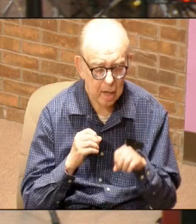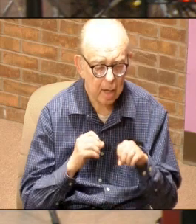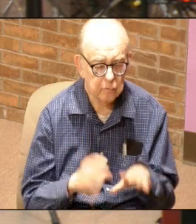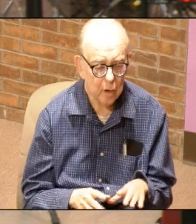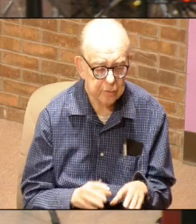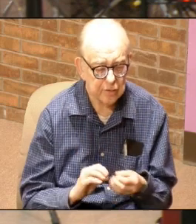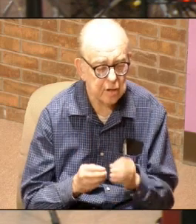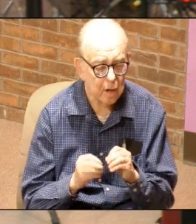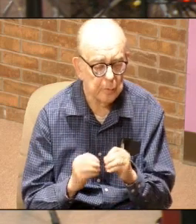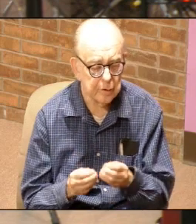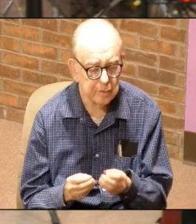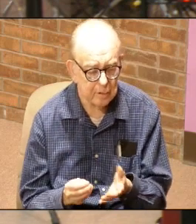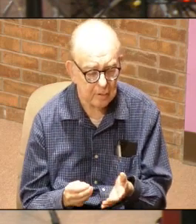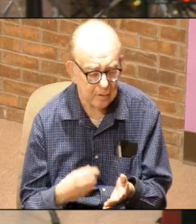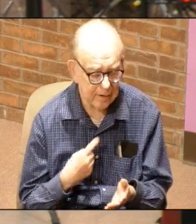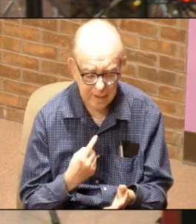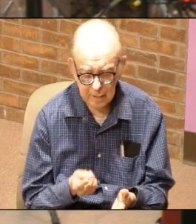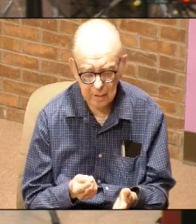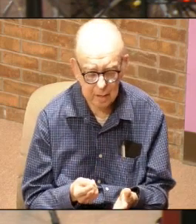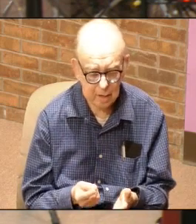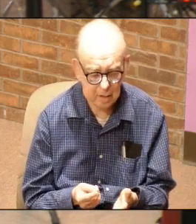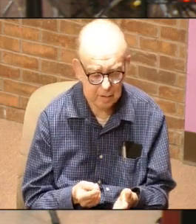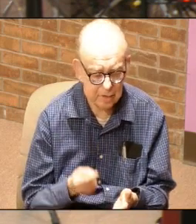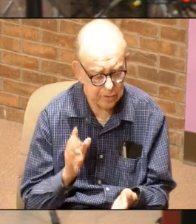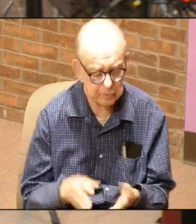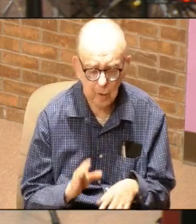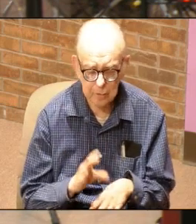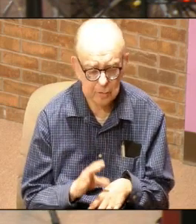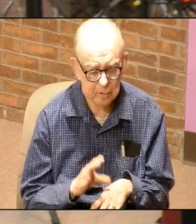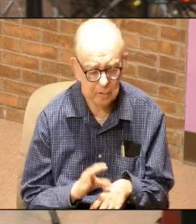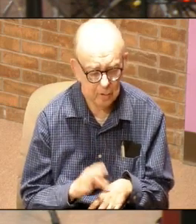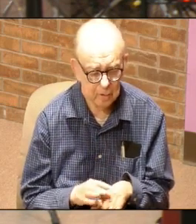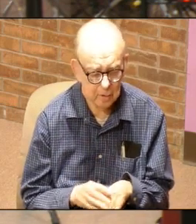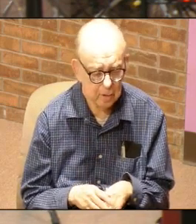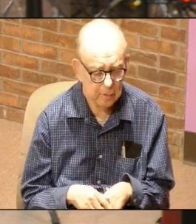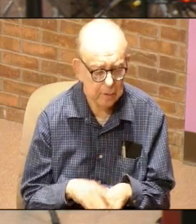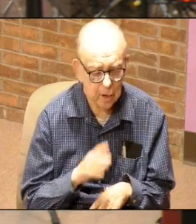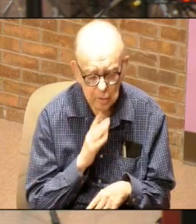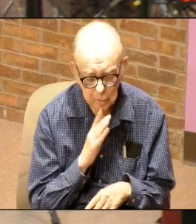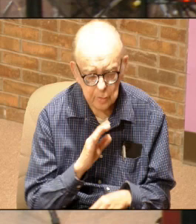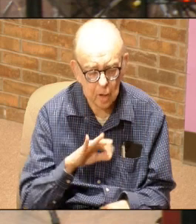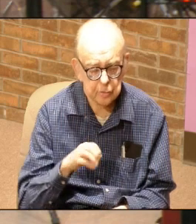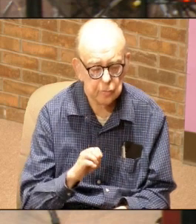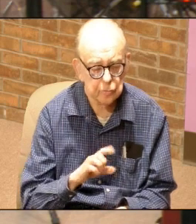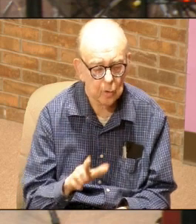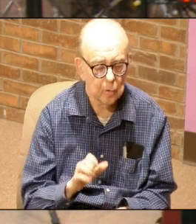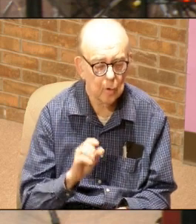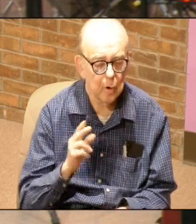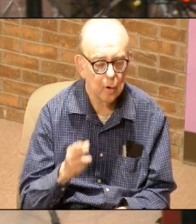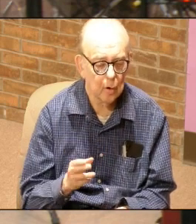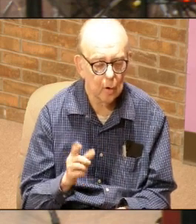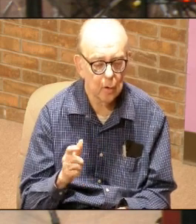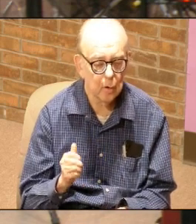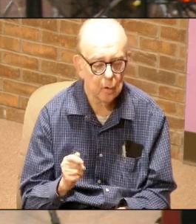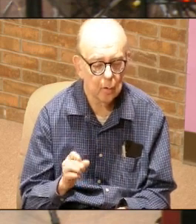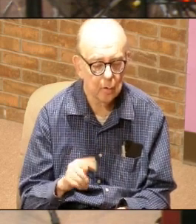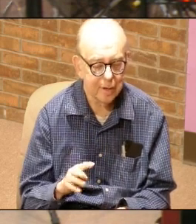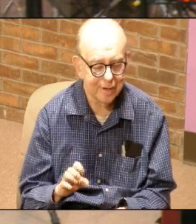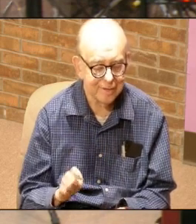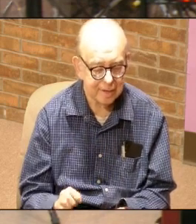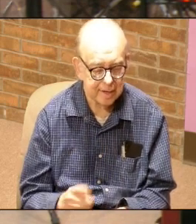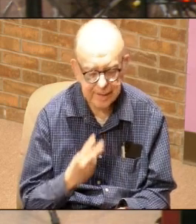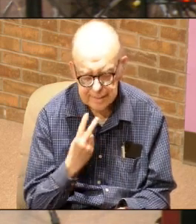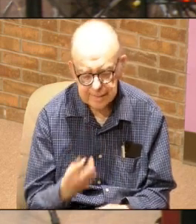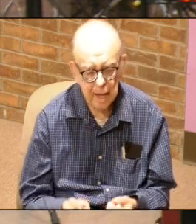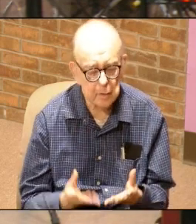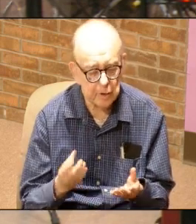attendance. And you can say, oh, that's only little churches. Go talk to Joel Osteen and see how much his attendance has